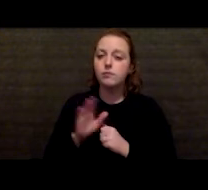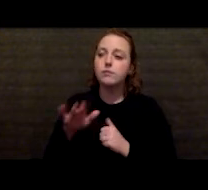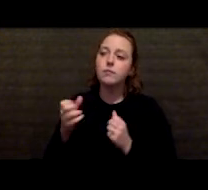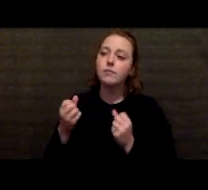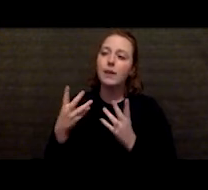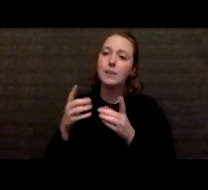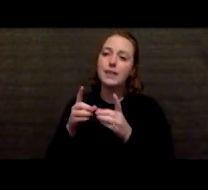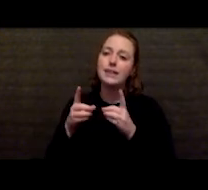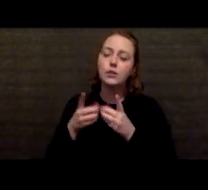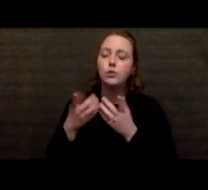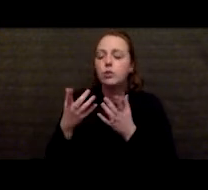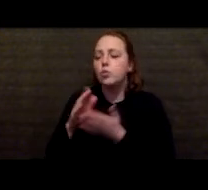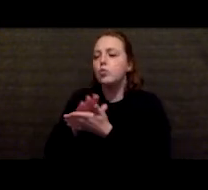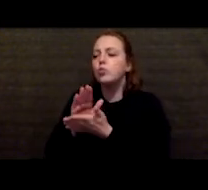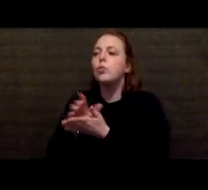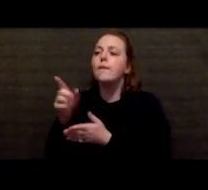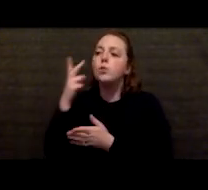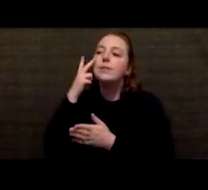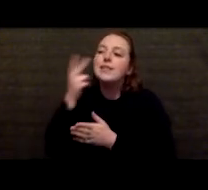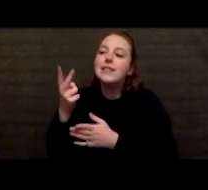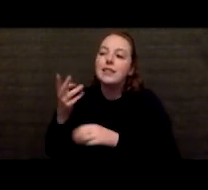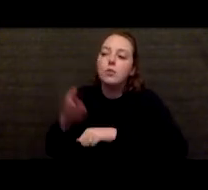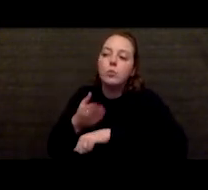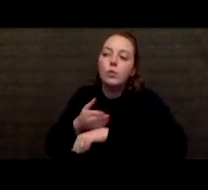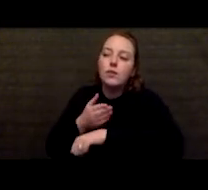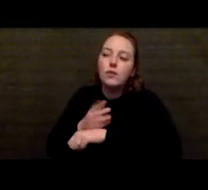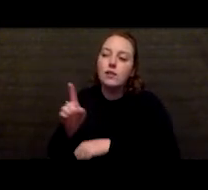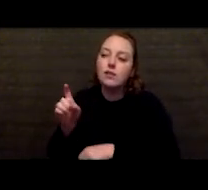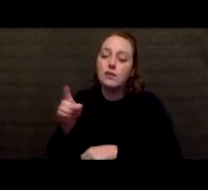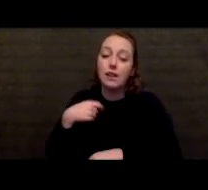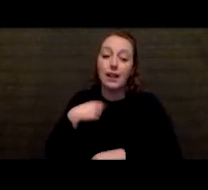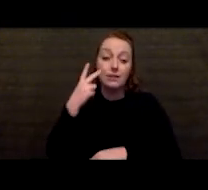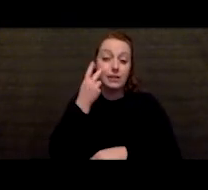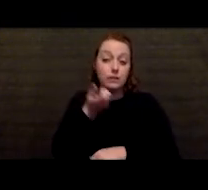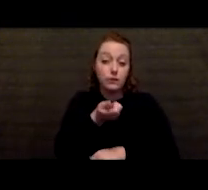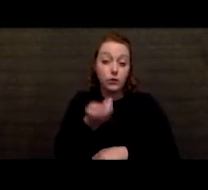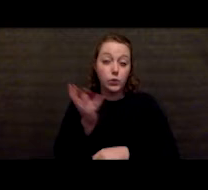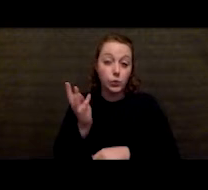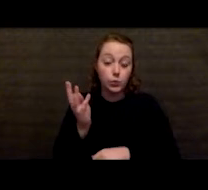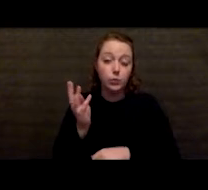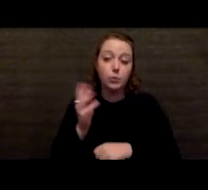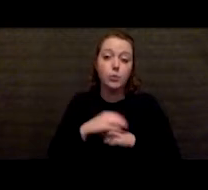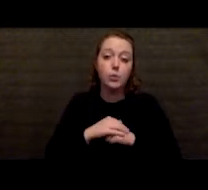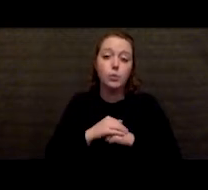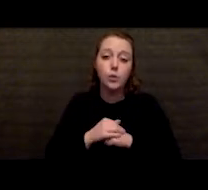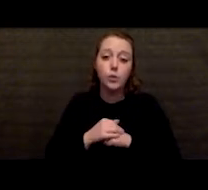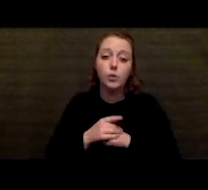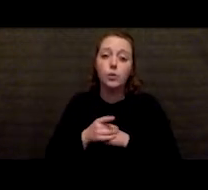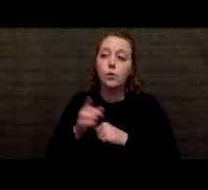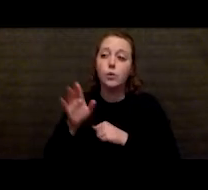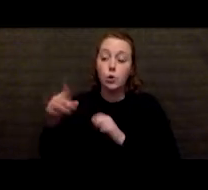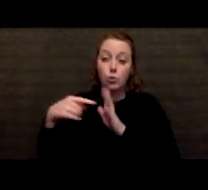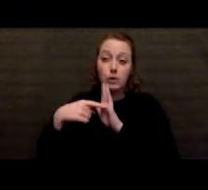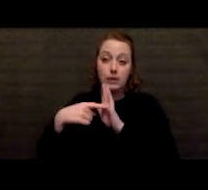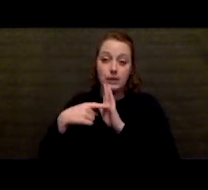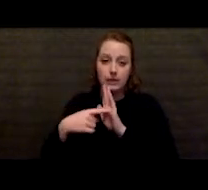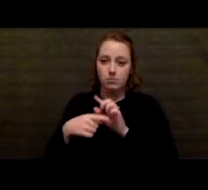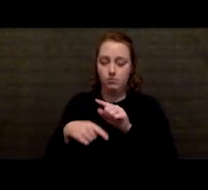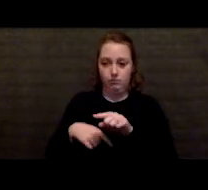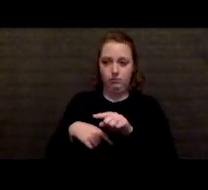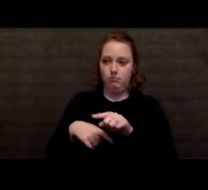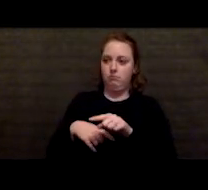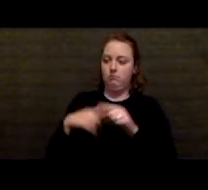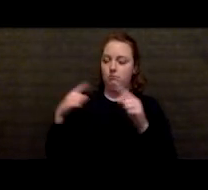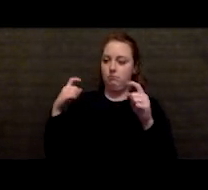seen renovated? Because I've seen a few, and it seems like the one that the test site that y'all picked, it was a very complicated